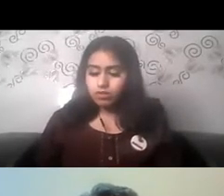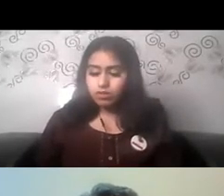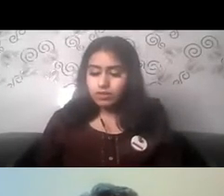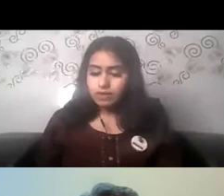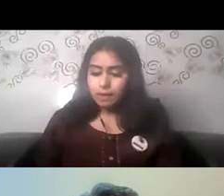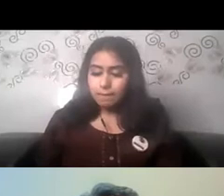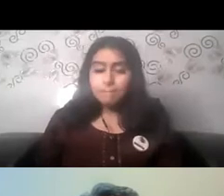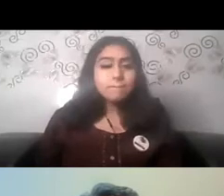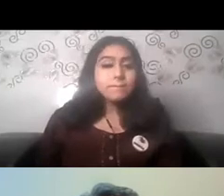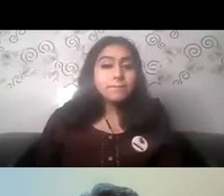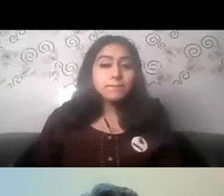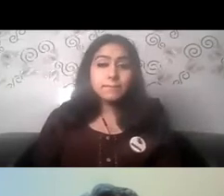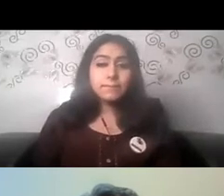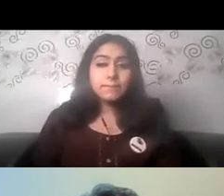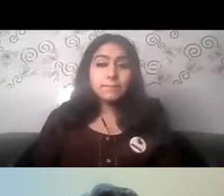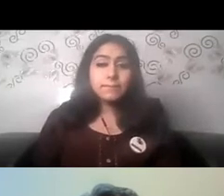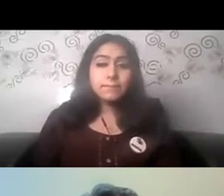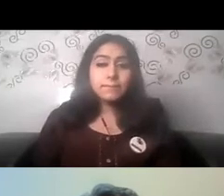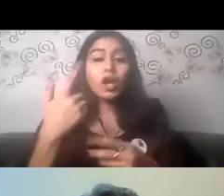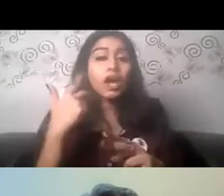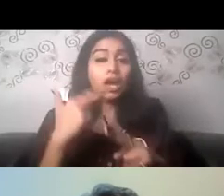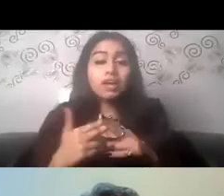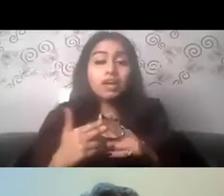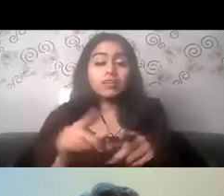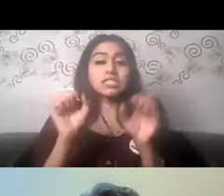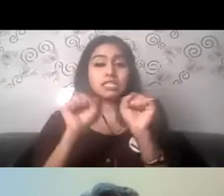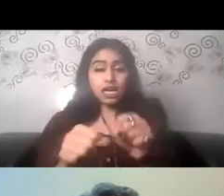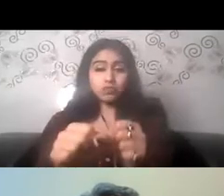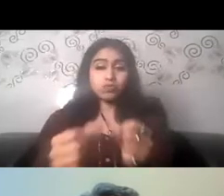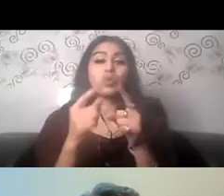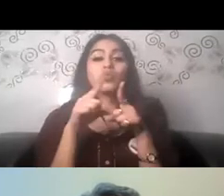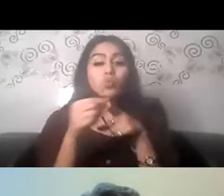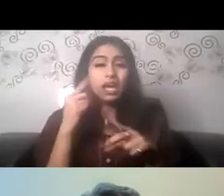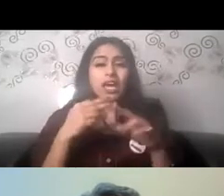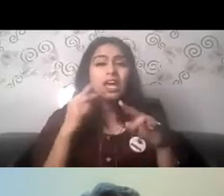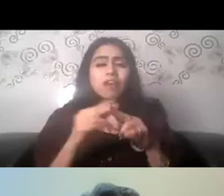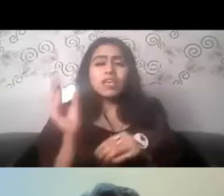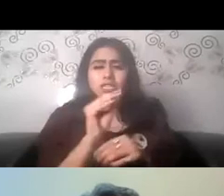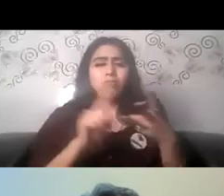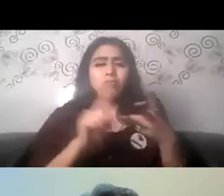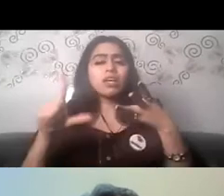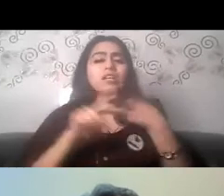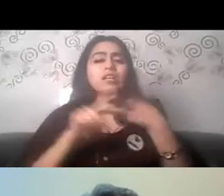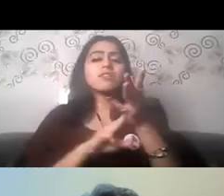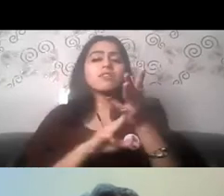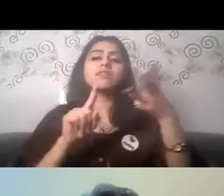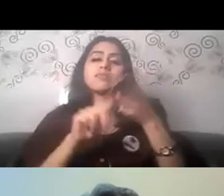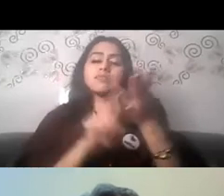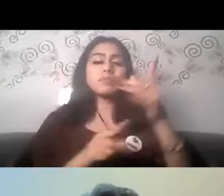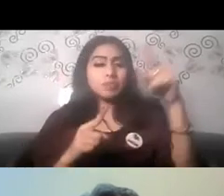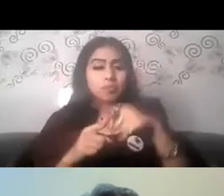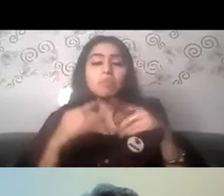advising employers. And I think it's some of the elements that have just been talked about, which is about being very